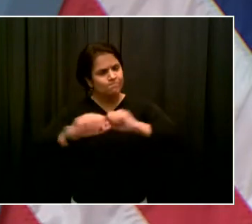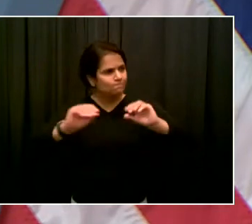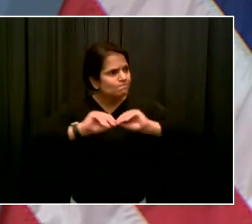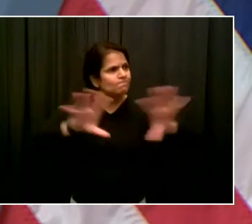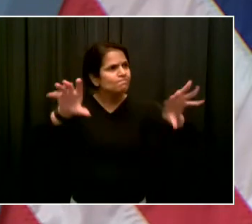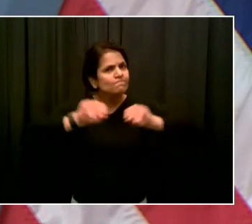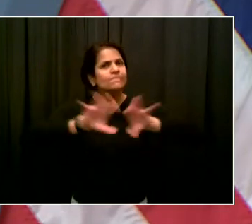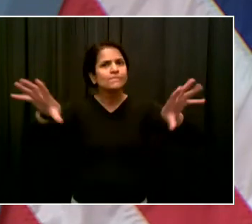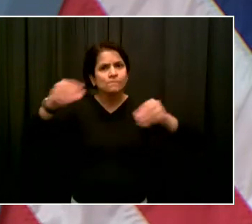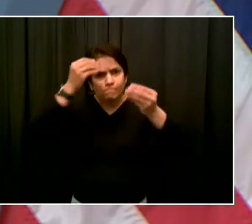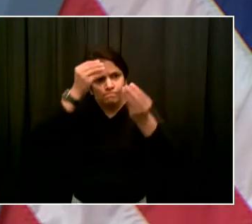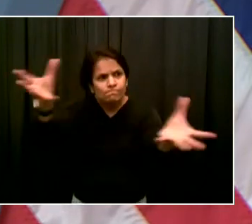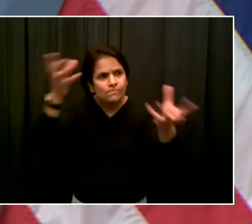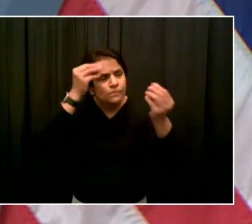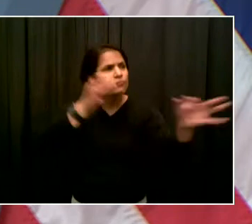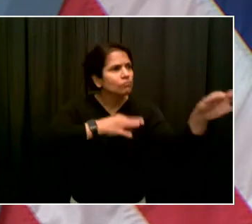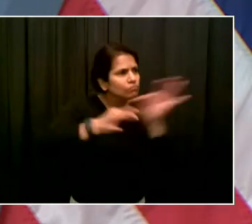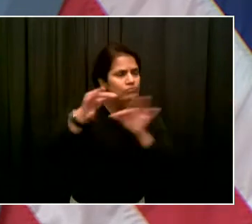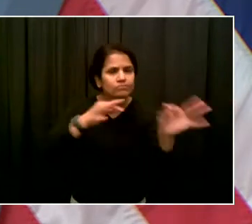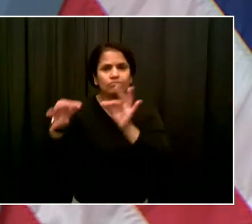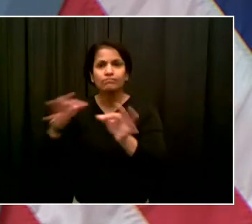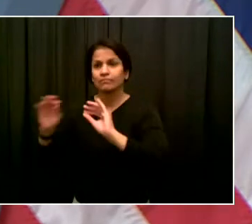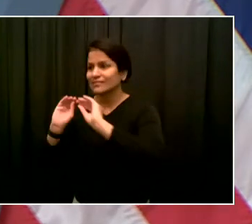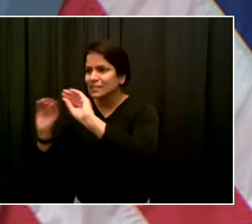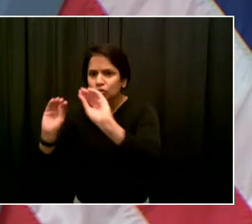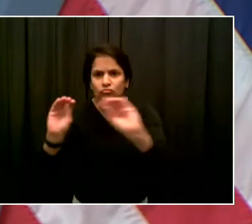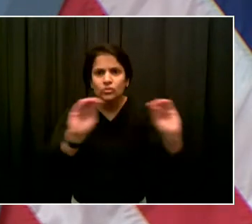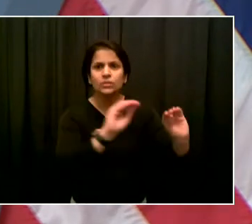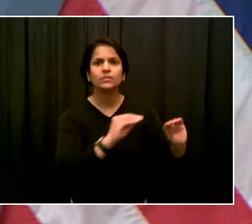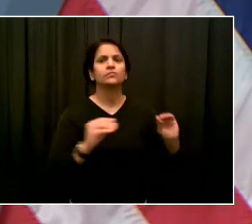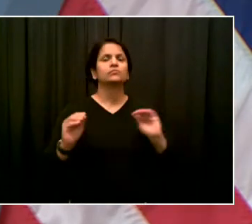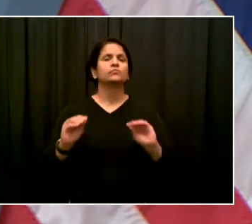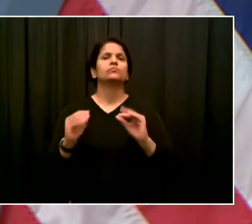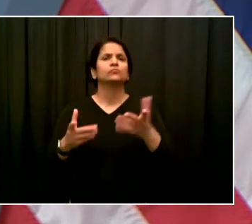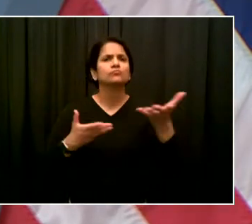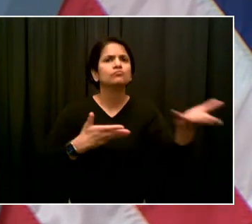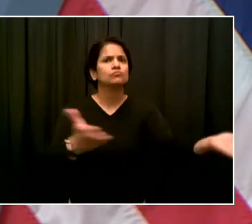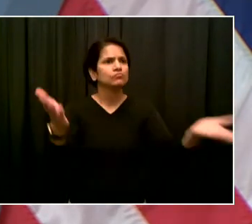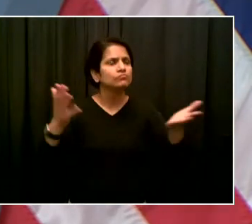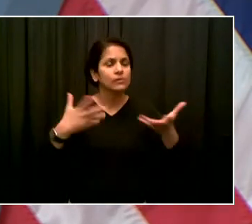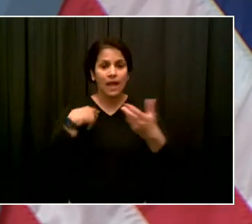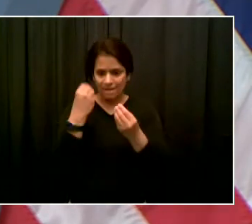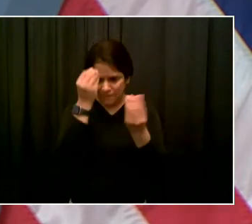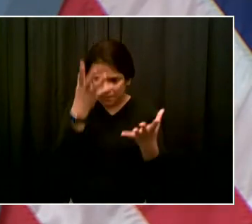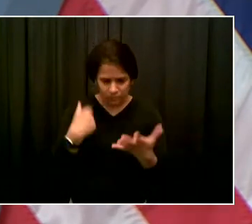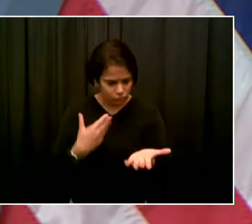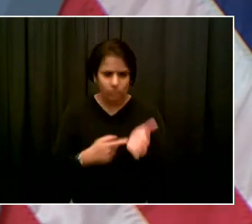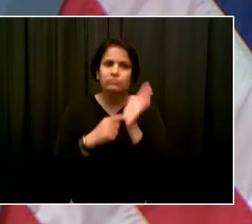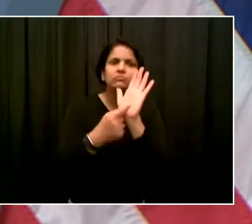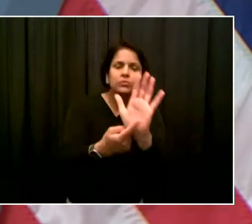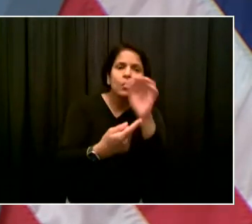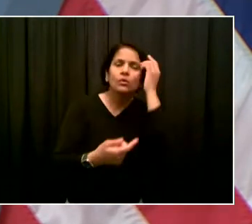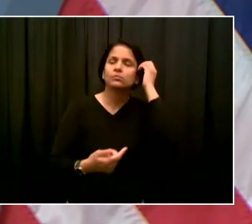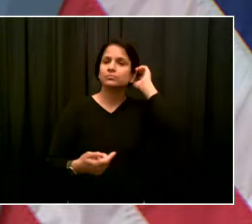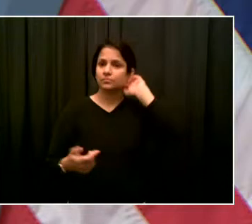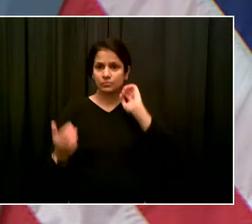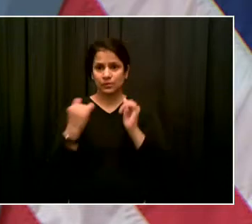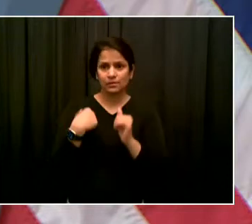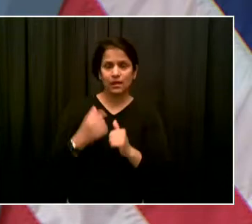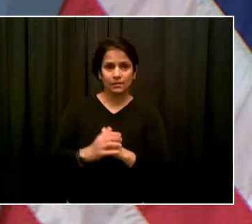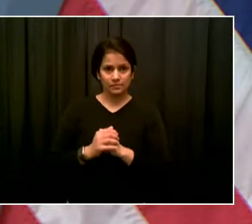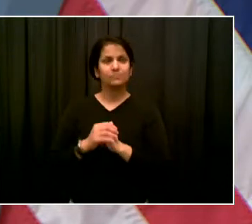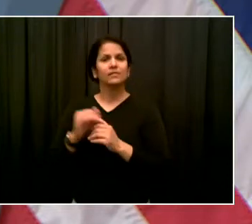So to any provider who is watching this, we need you. You are a critical voice in our Vaccine for